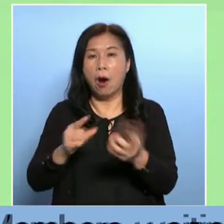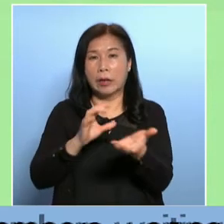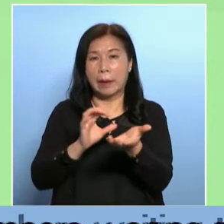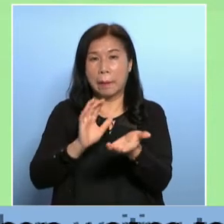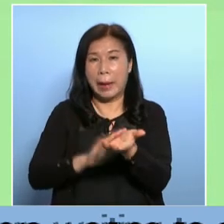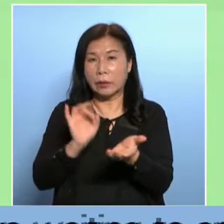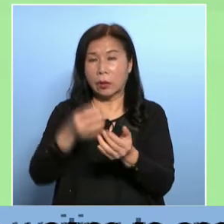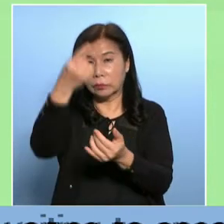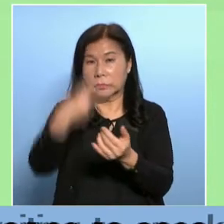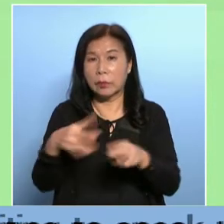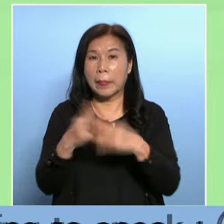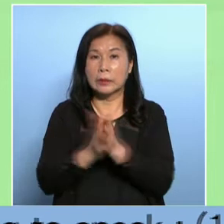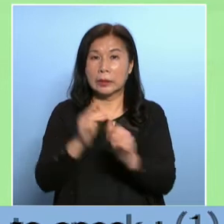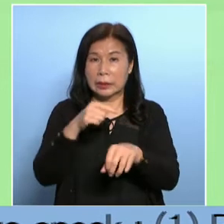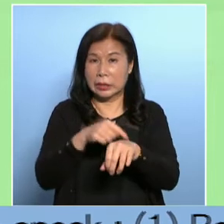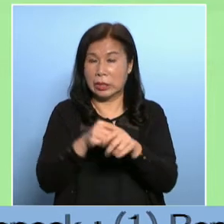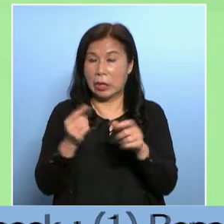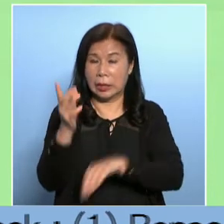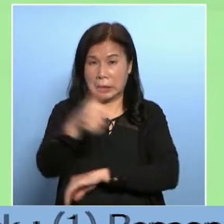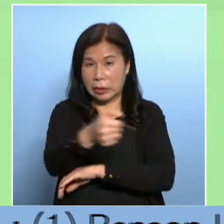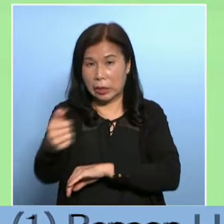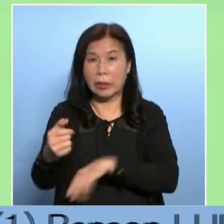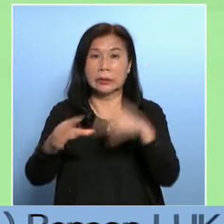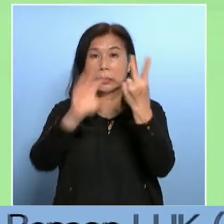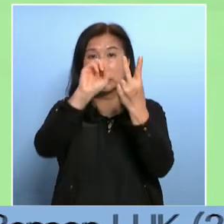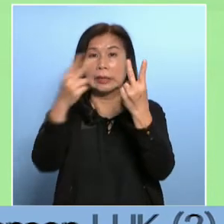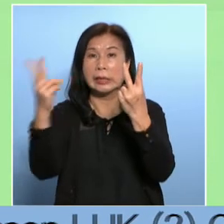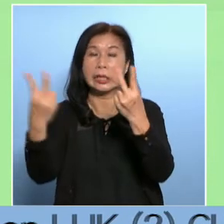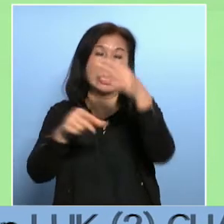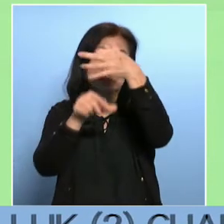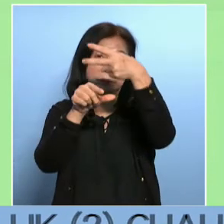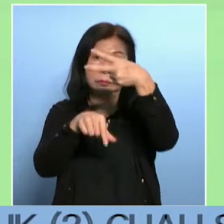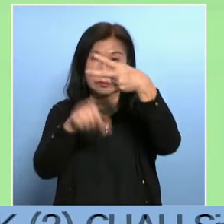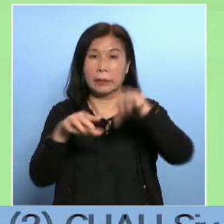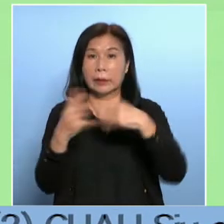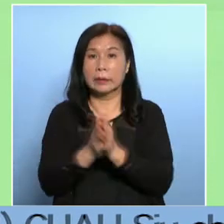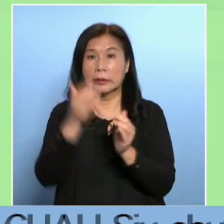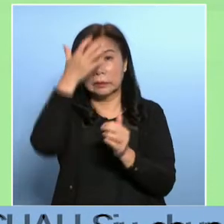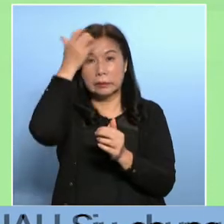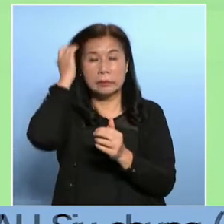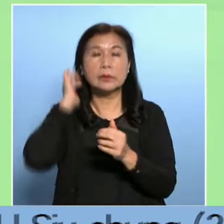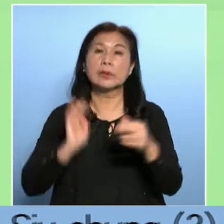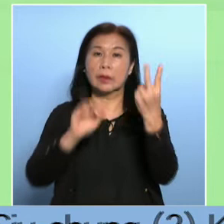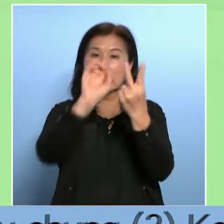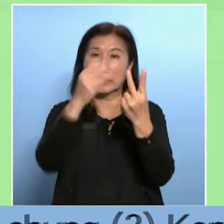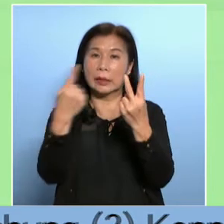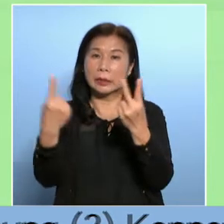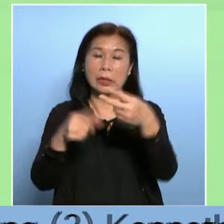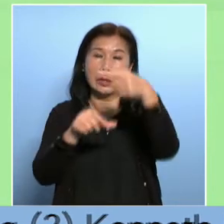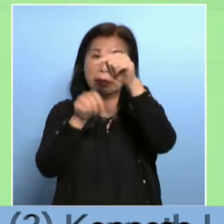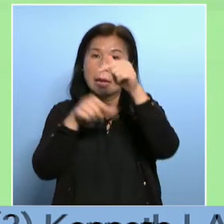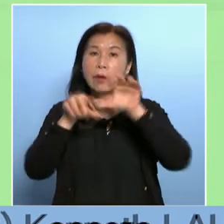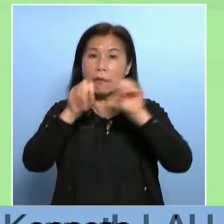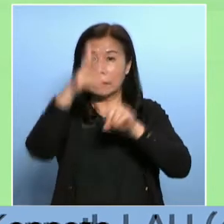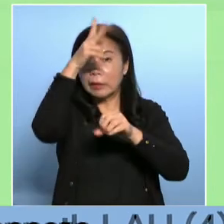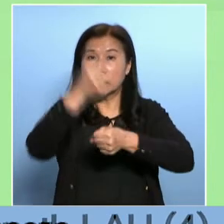epidemic measures. For this motion of things, even though this debate is held on February 2022, we're actually debating